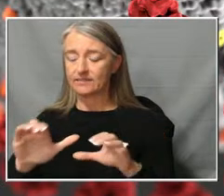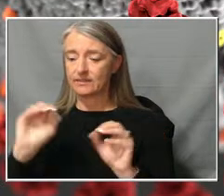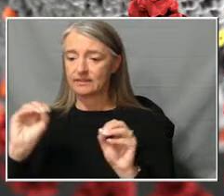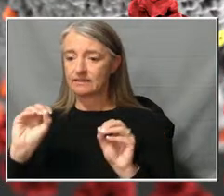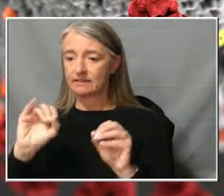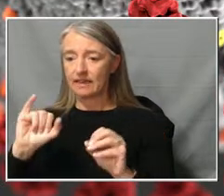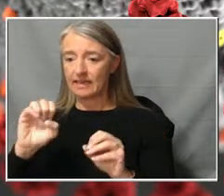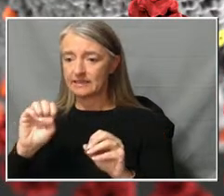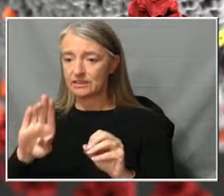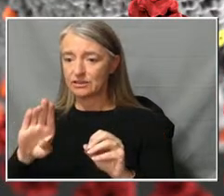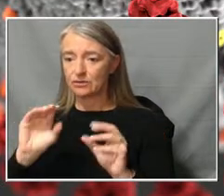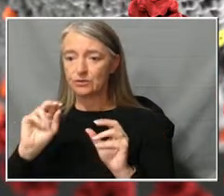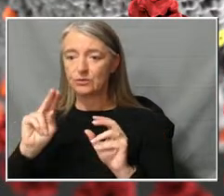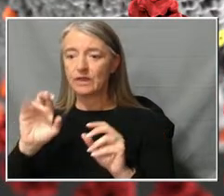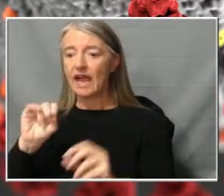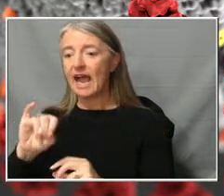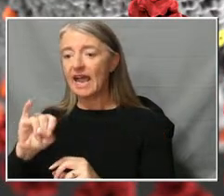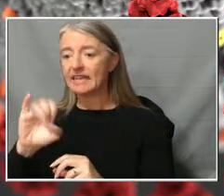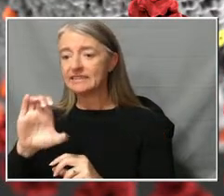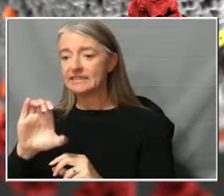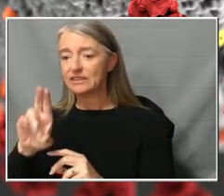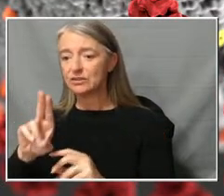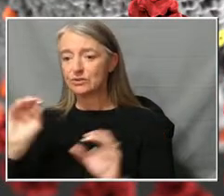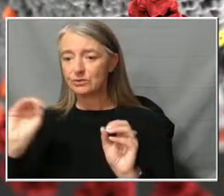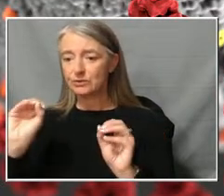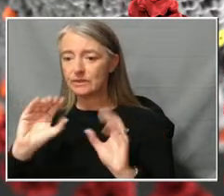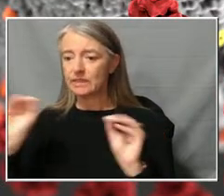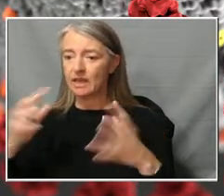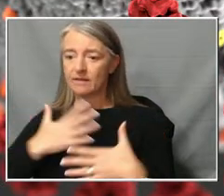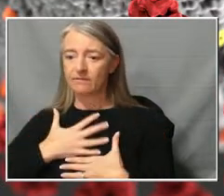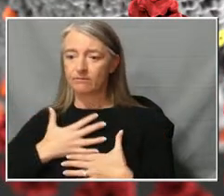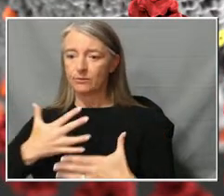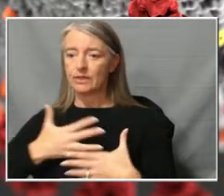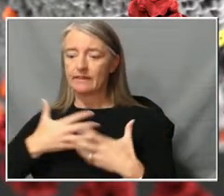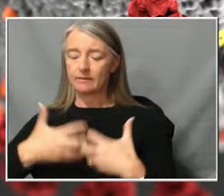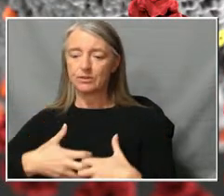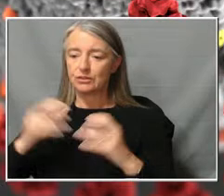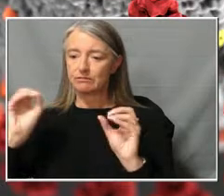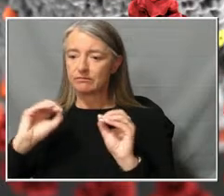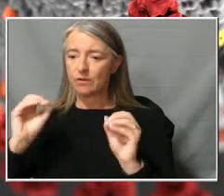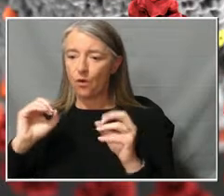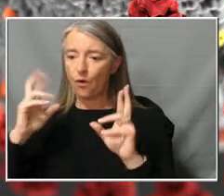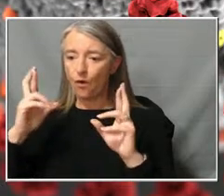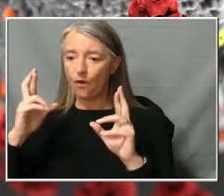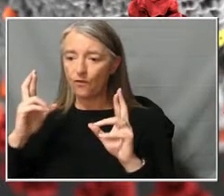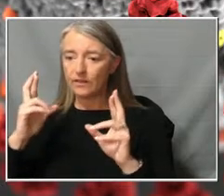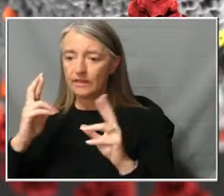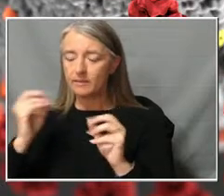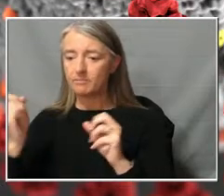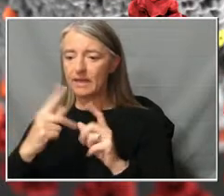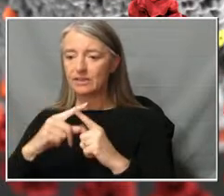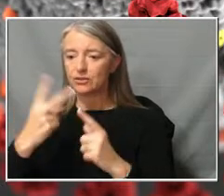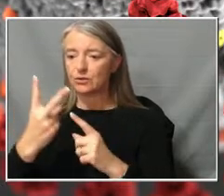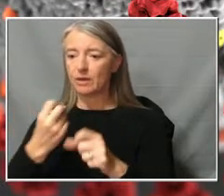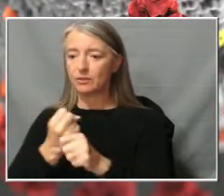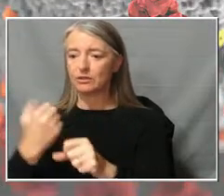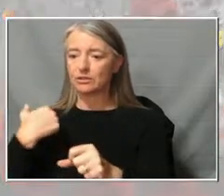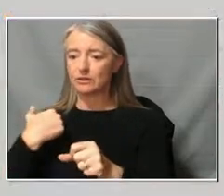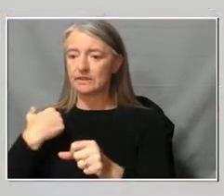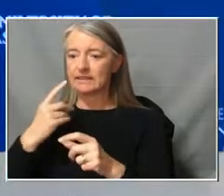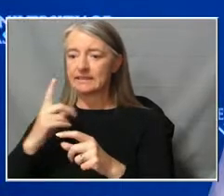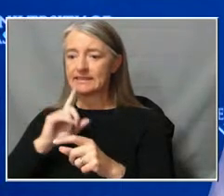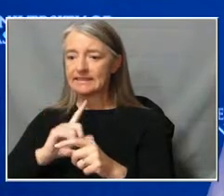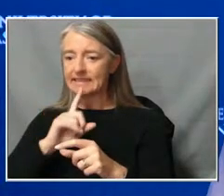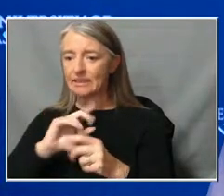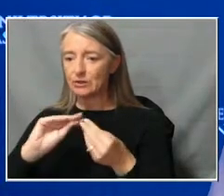ICU, none on the ventilator. So I think we are hopefully getting to where we were a couple years ago when we had those single digits and maintaining